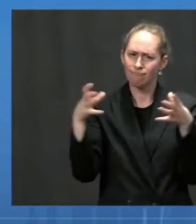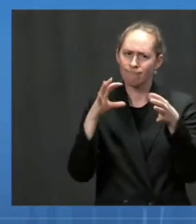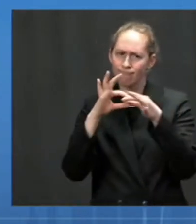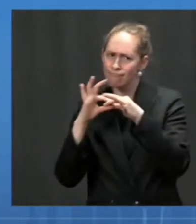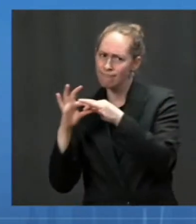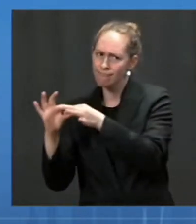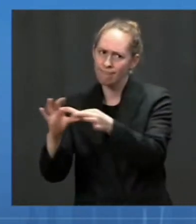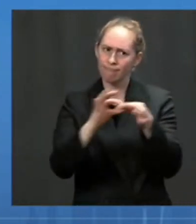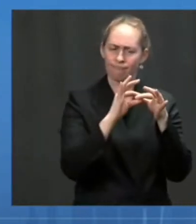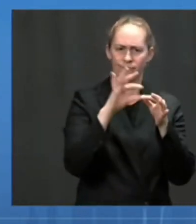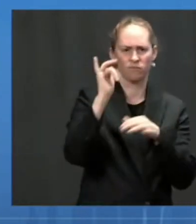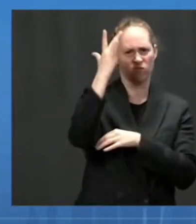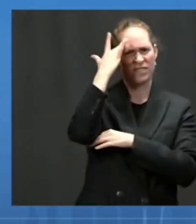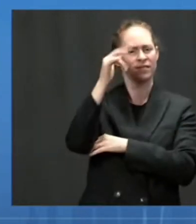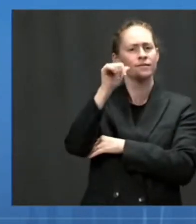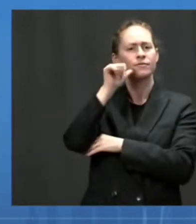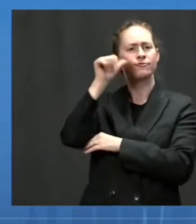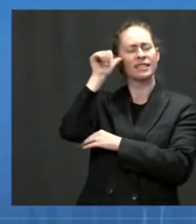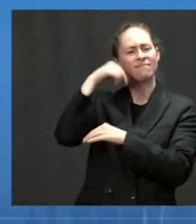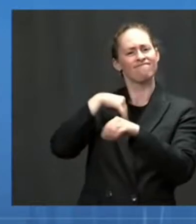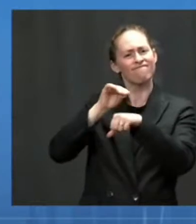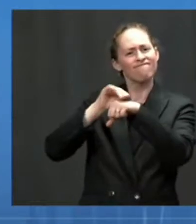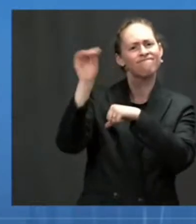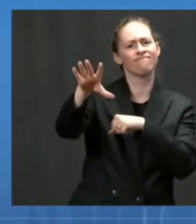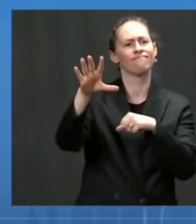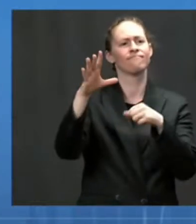advisory. You can read the full advisory at